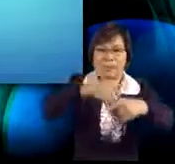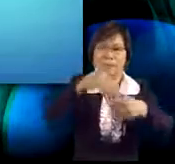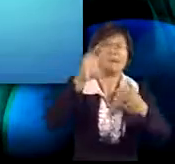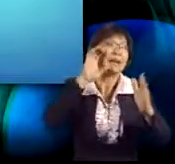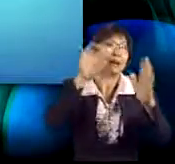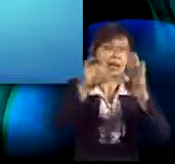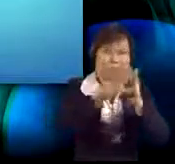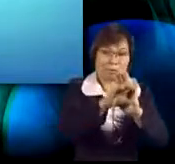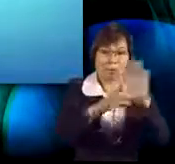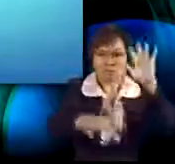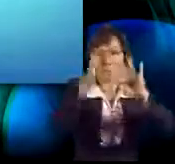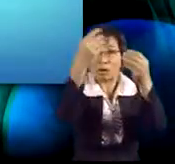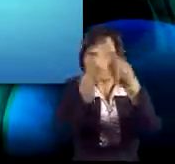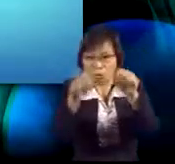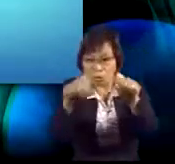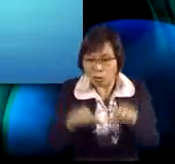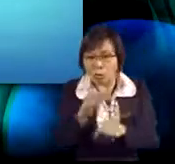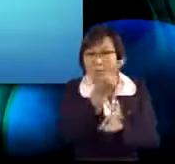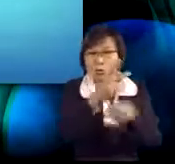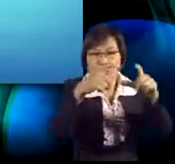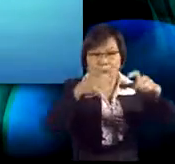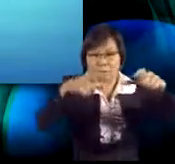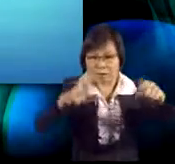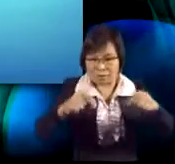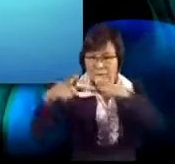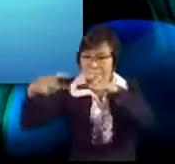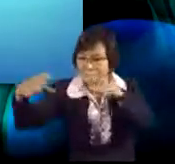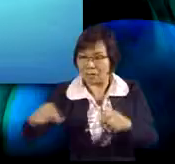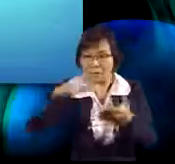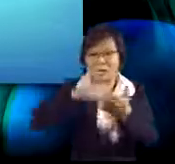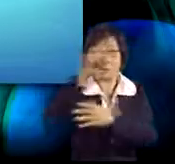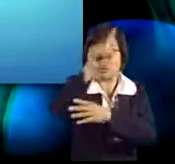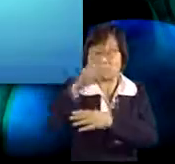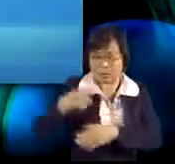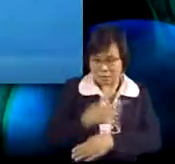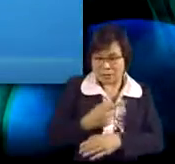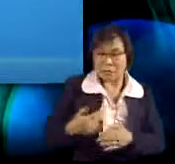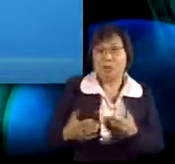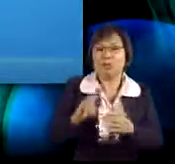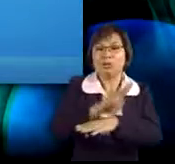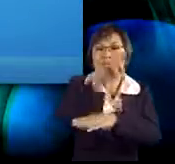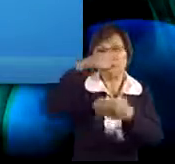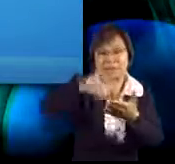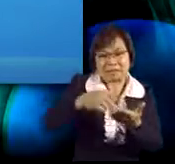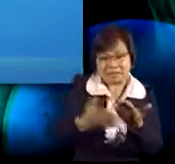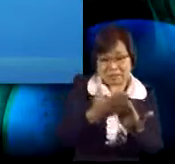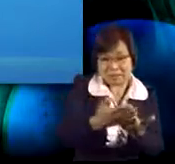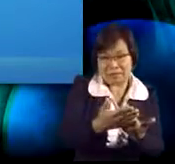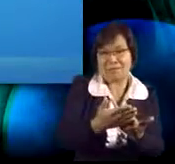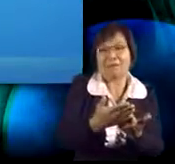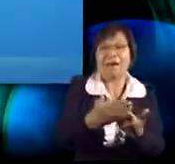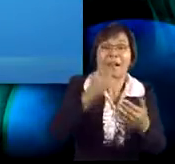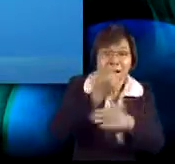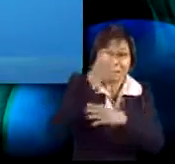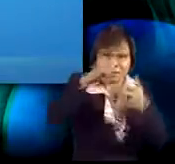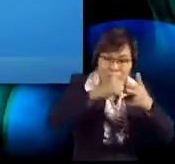diagram. Find the total area of the two cards. For this question, let's use this guideline. First, understand the